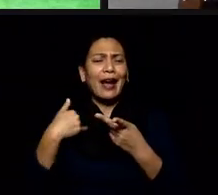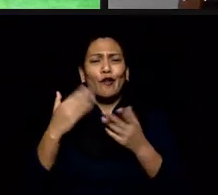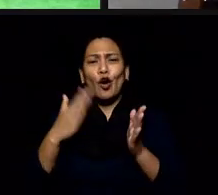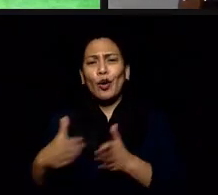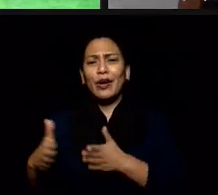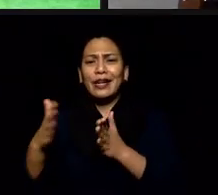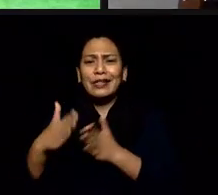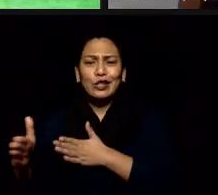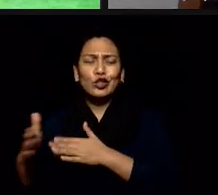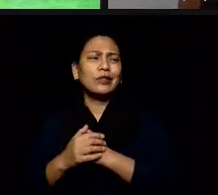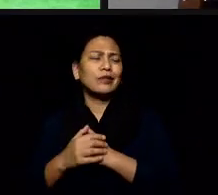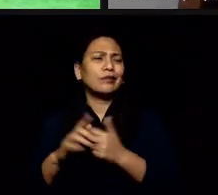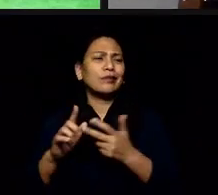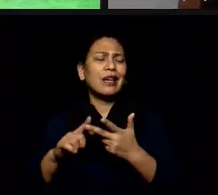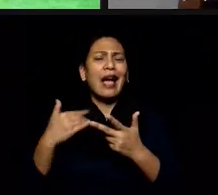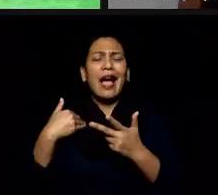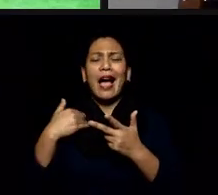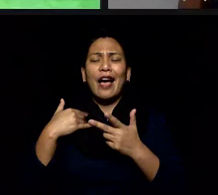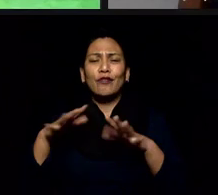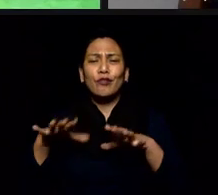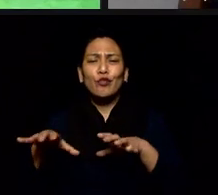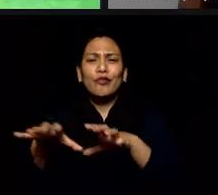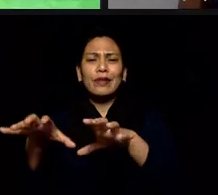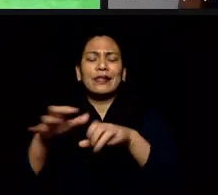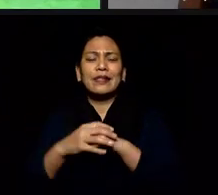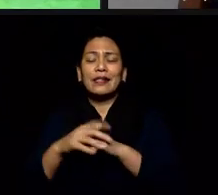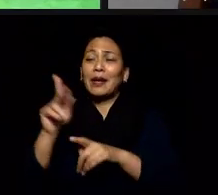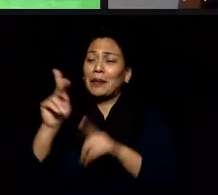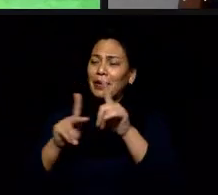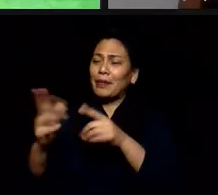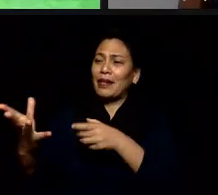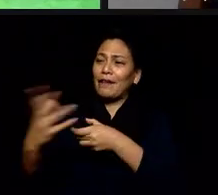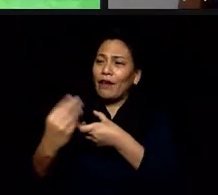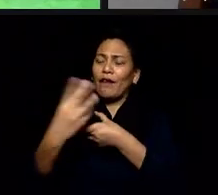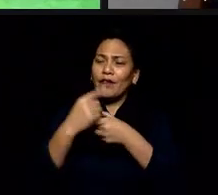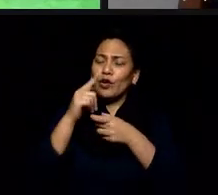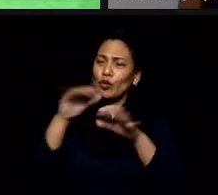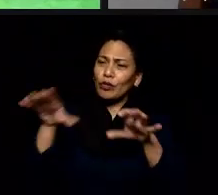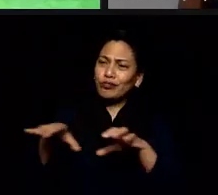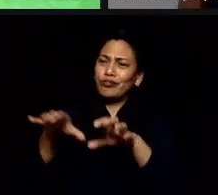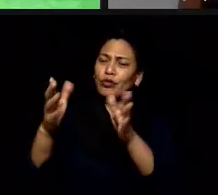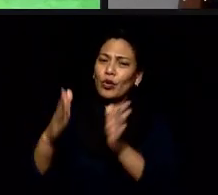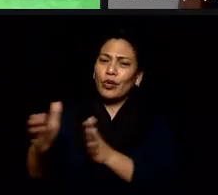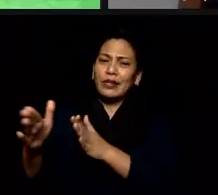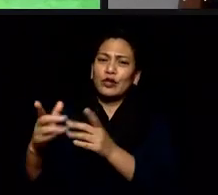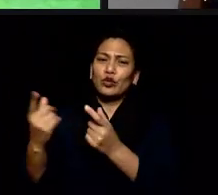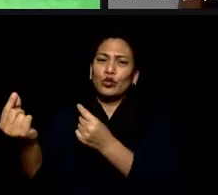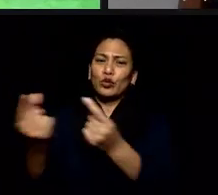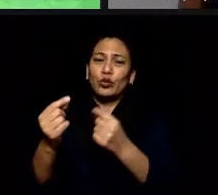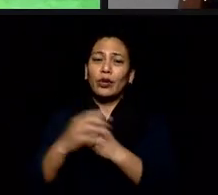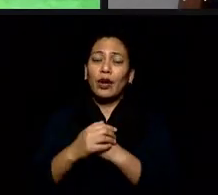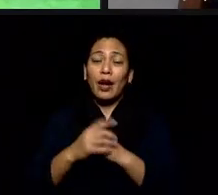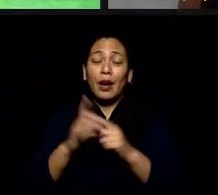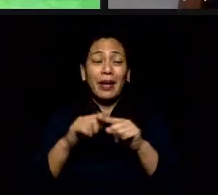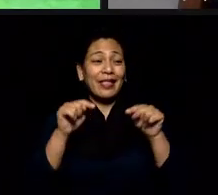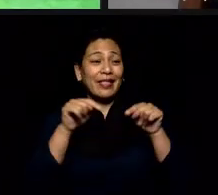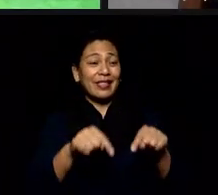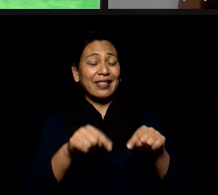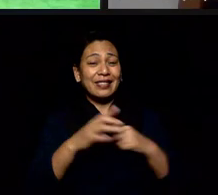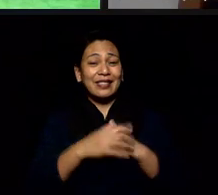movements, there's people who are organizing. This one, while you know, in the green room is